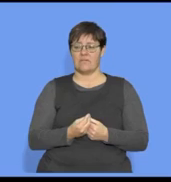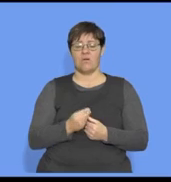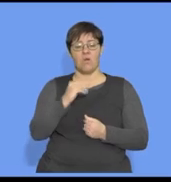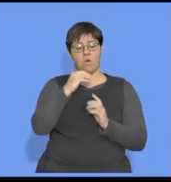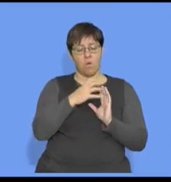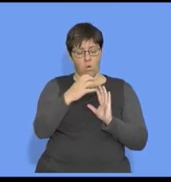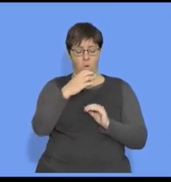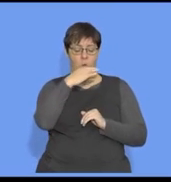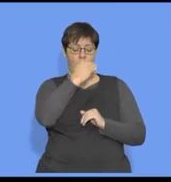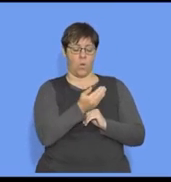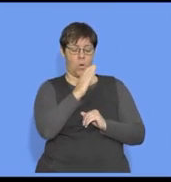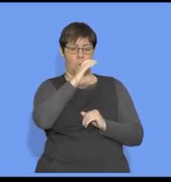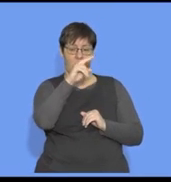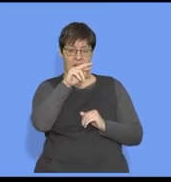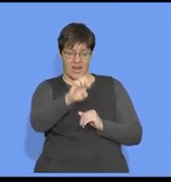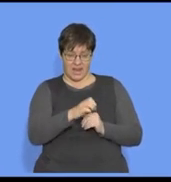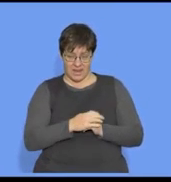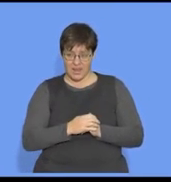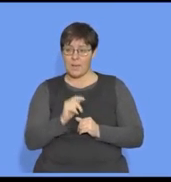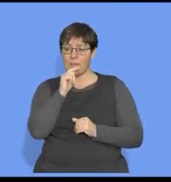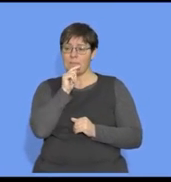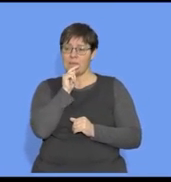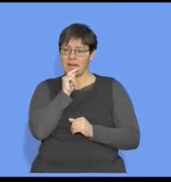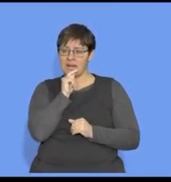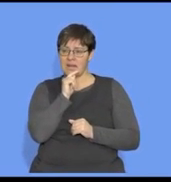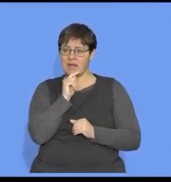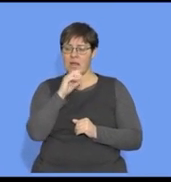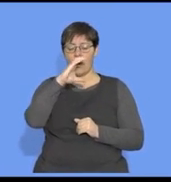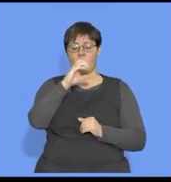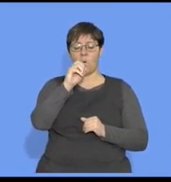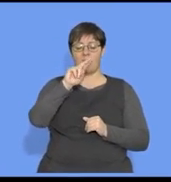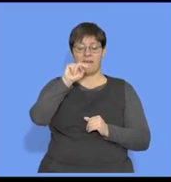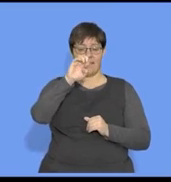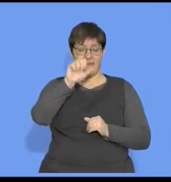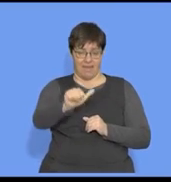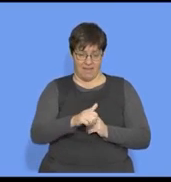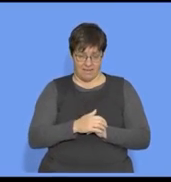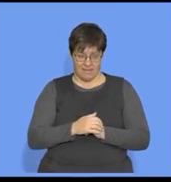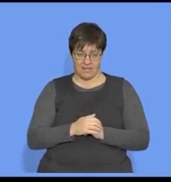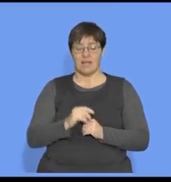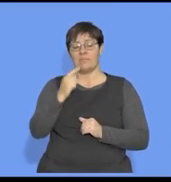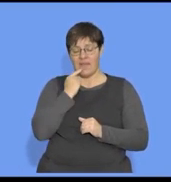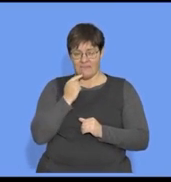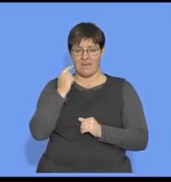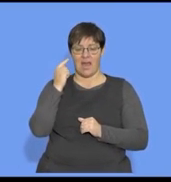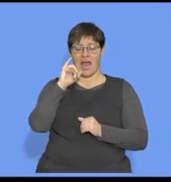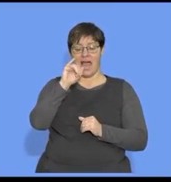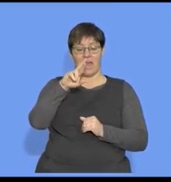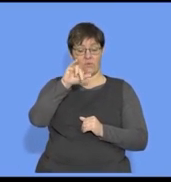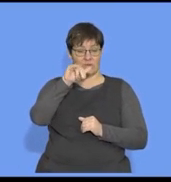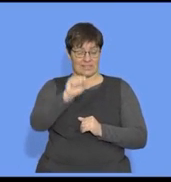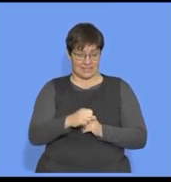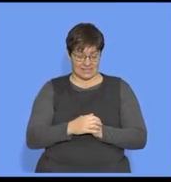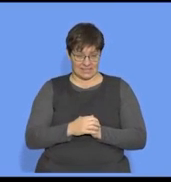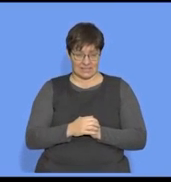the cornea here. This is the layer that is referred to as the cornea. And then we've got the iris.